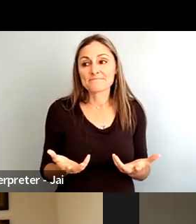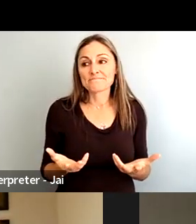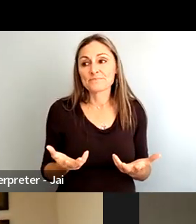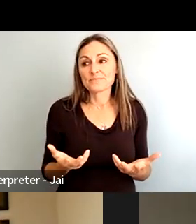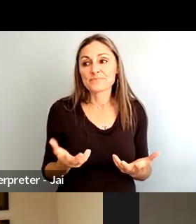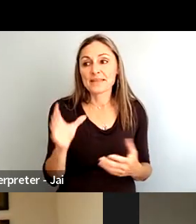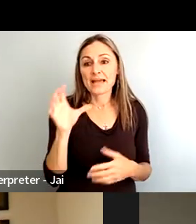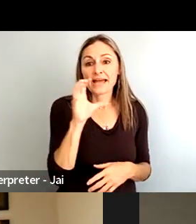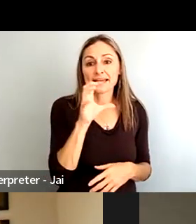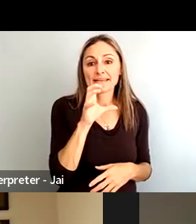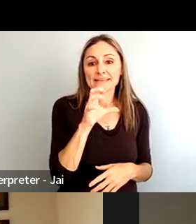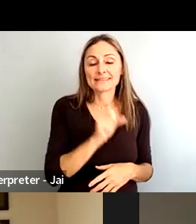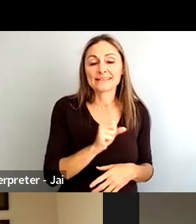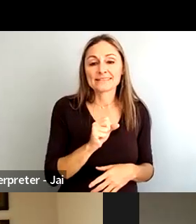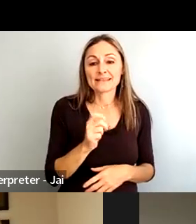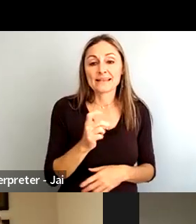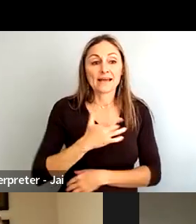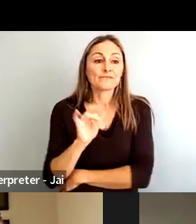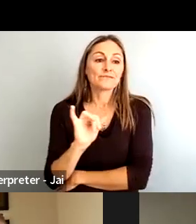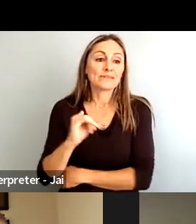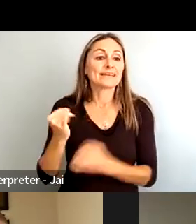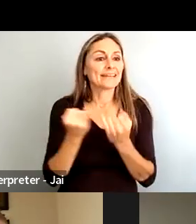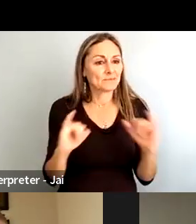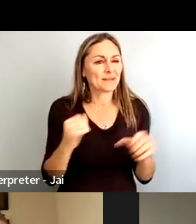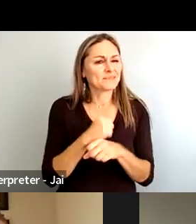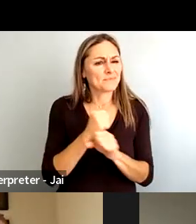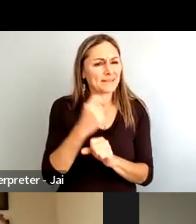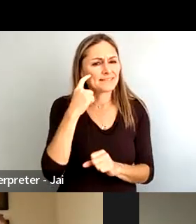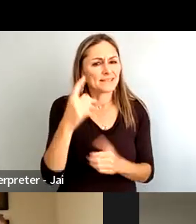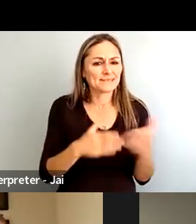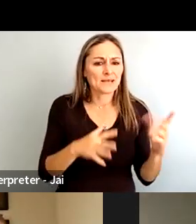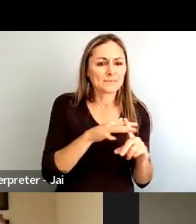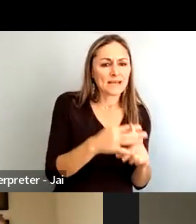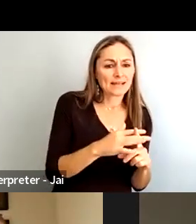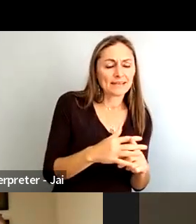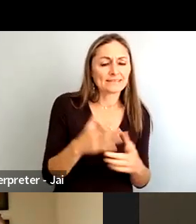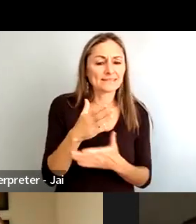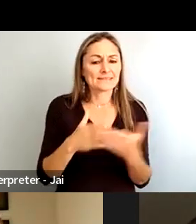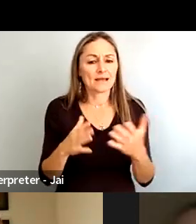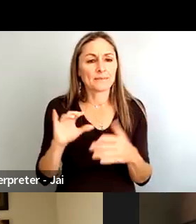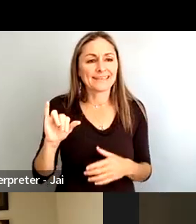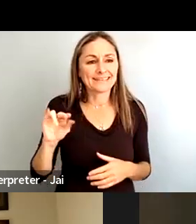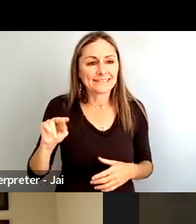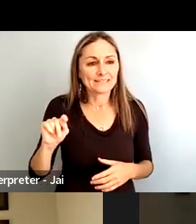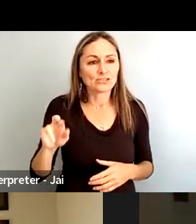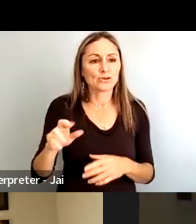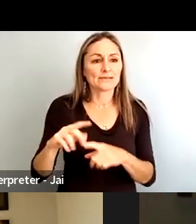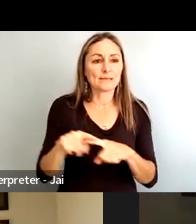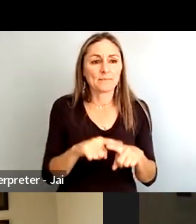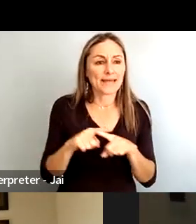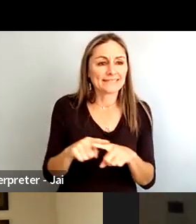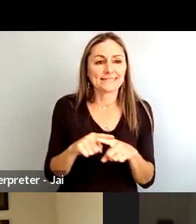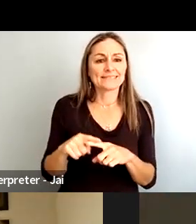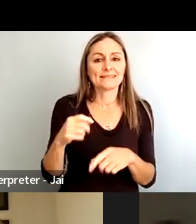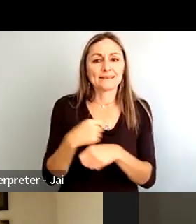I guess, I feel like independence makes sense in some contexts, but in some contexts, interdependence makes more sense. So just like